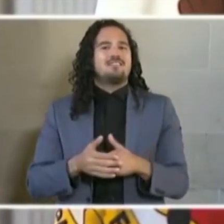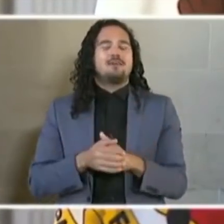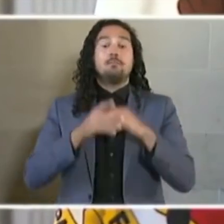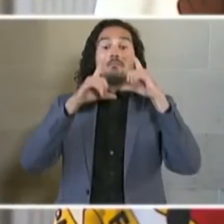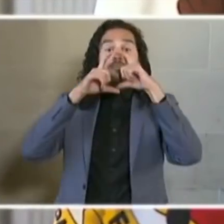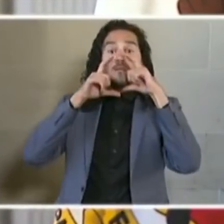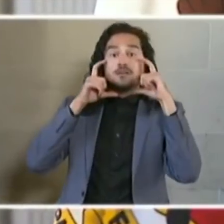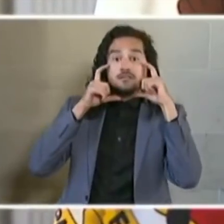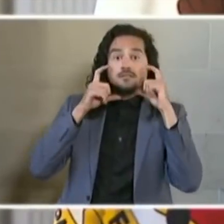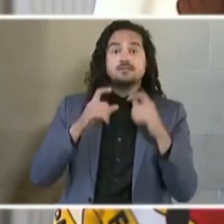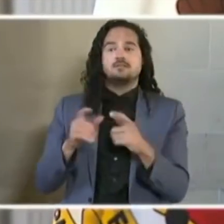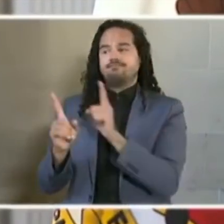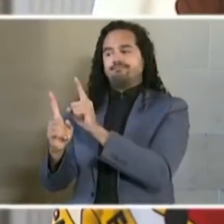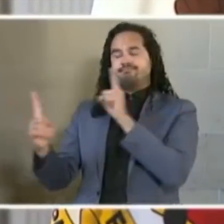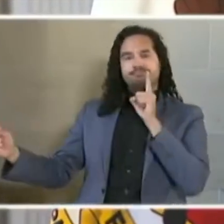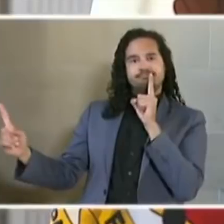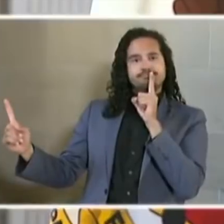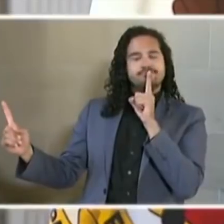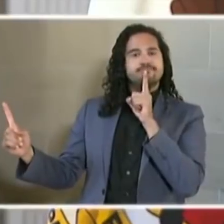hygiene. Thank you.